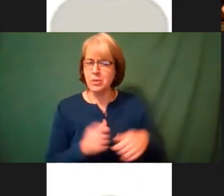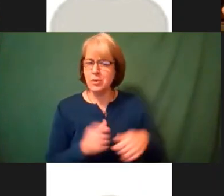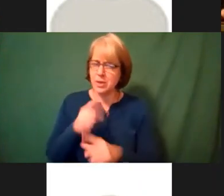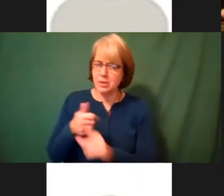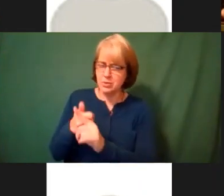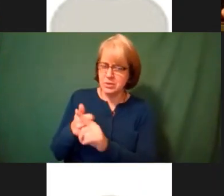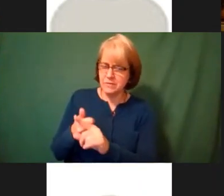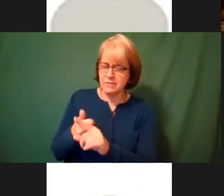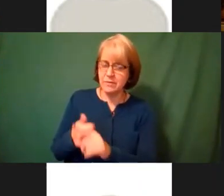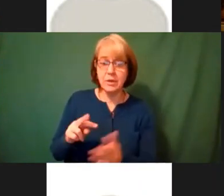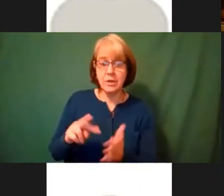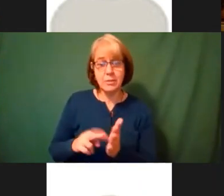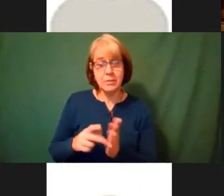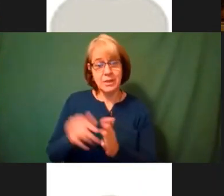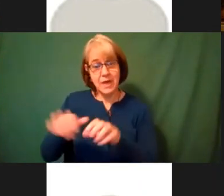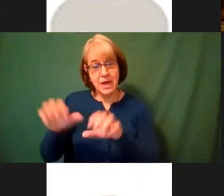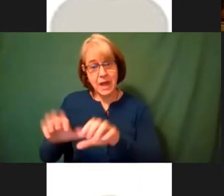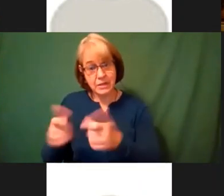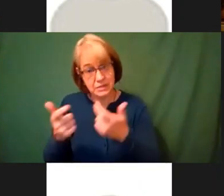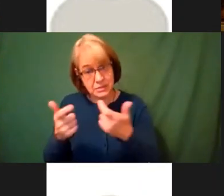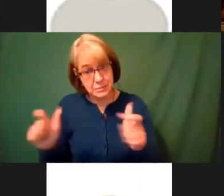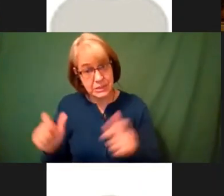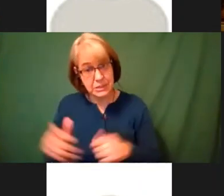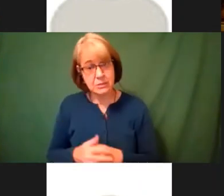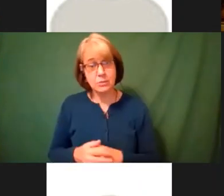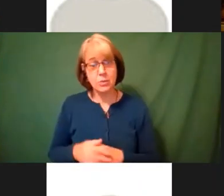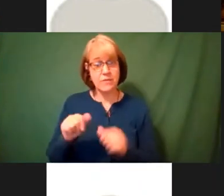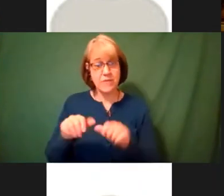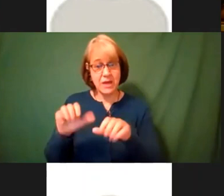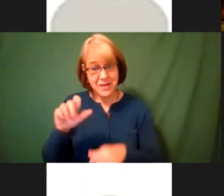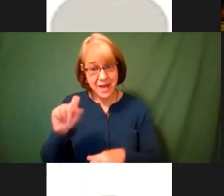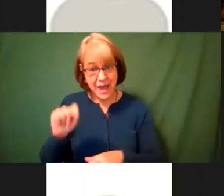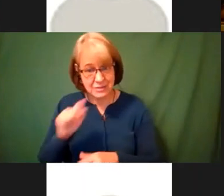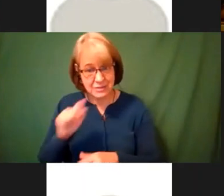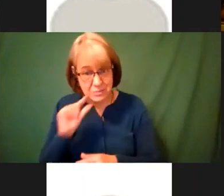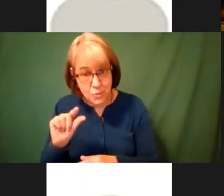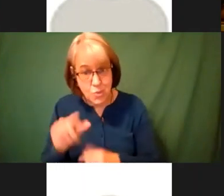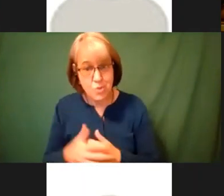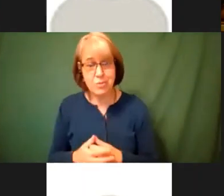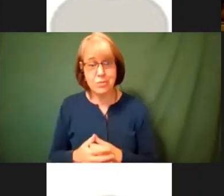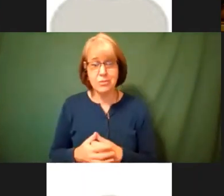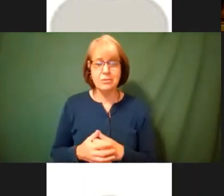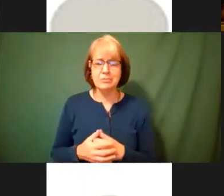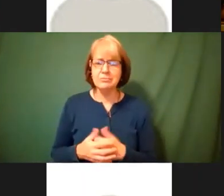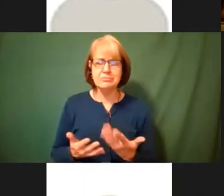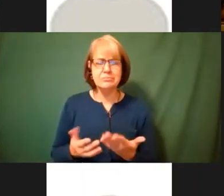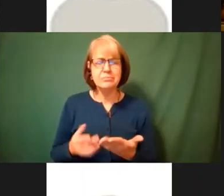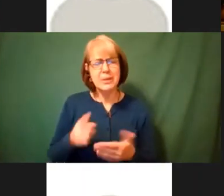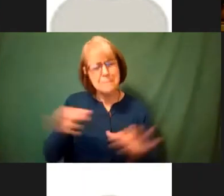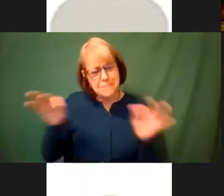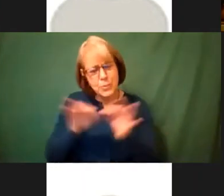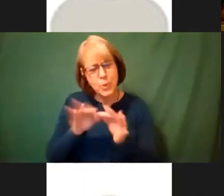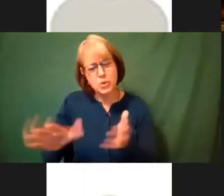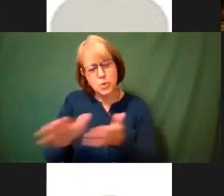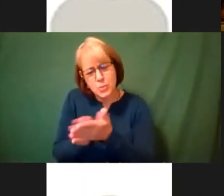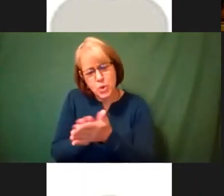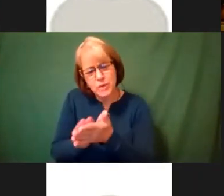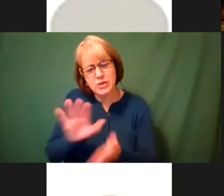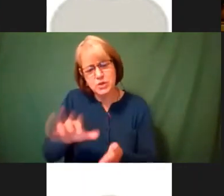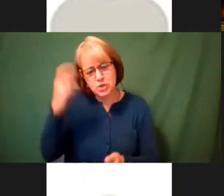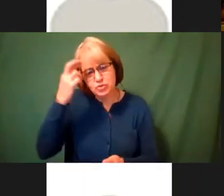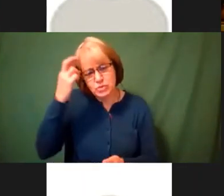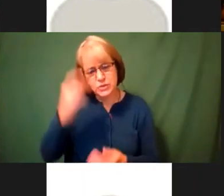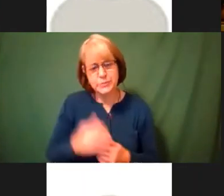the action, but the intention behind the action. My favorite quote this past week is from Congressman